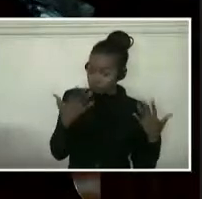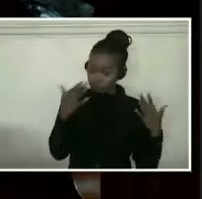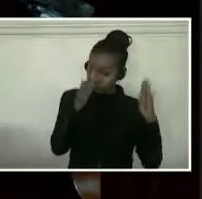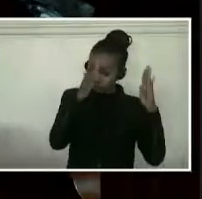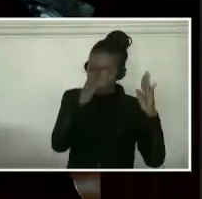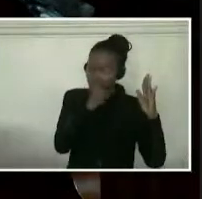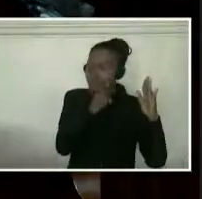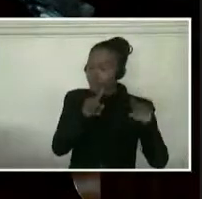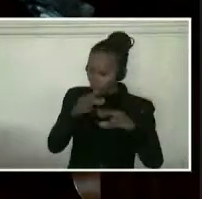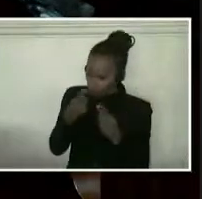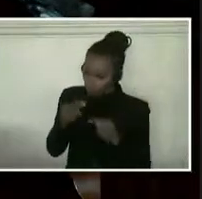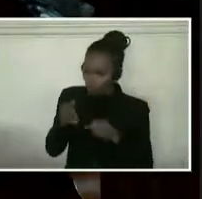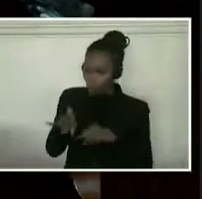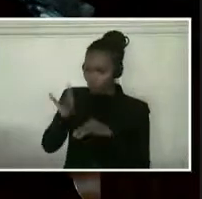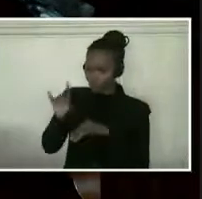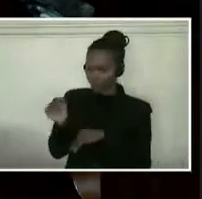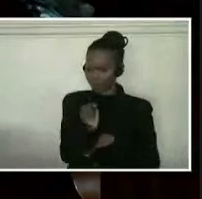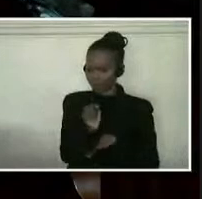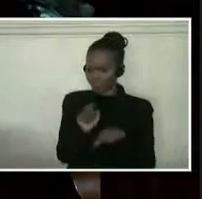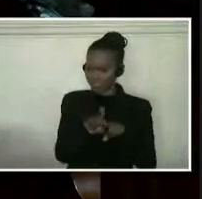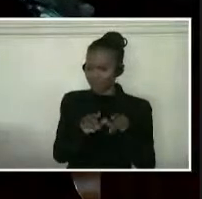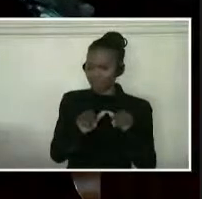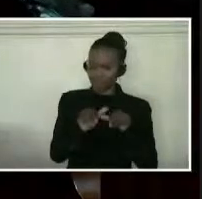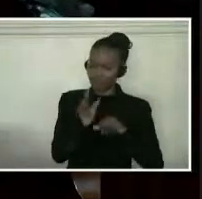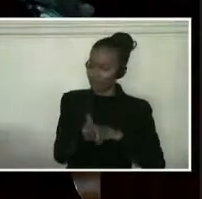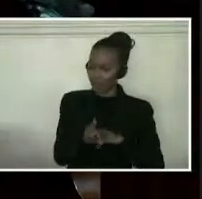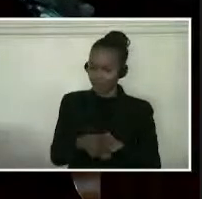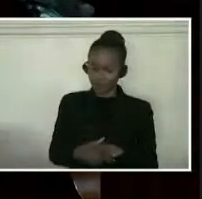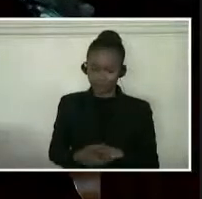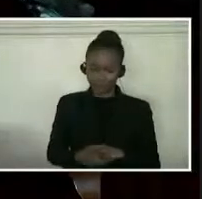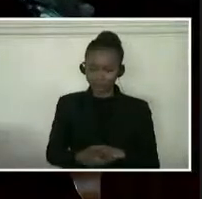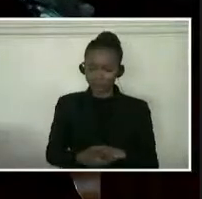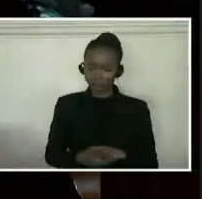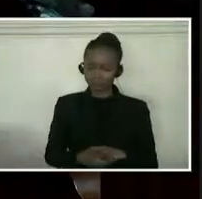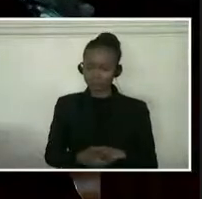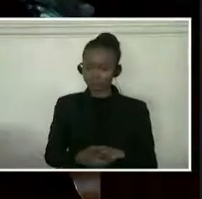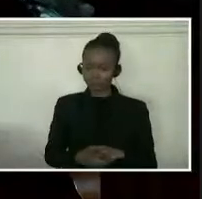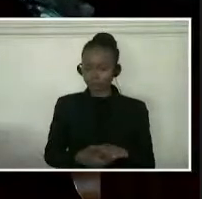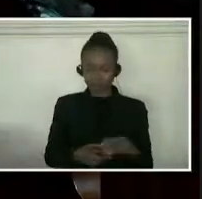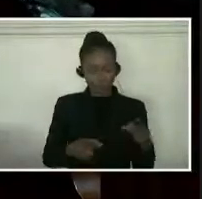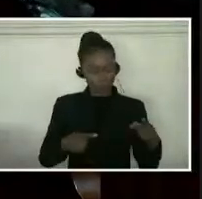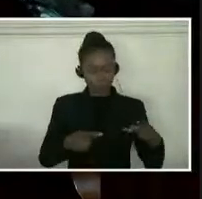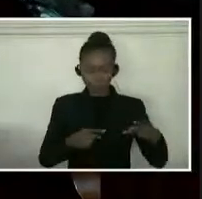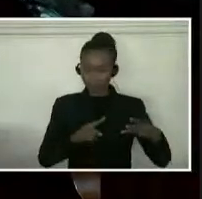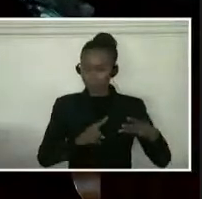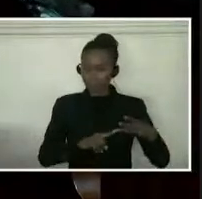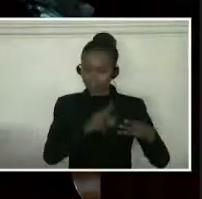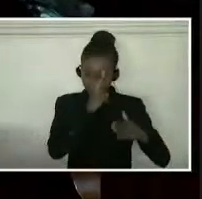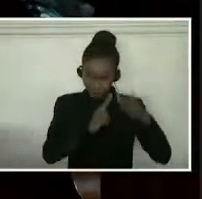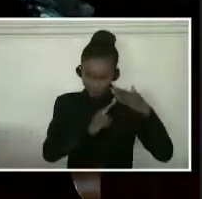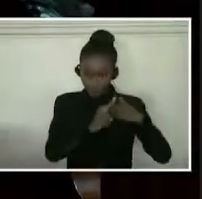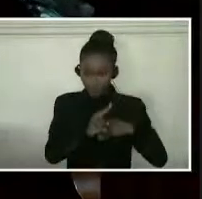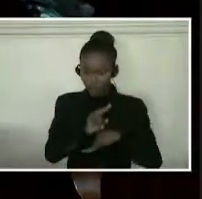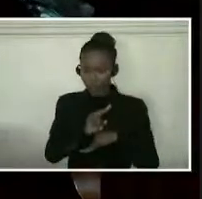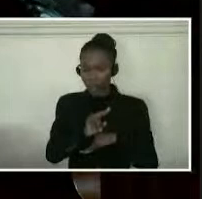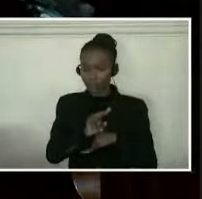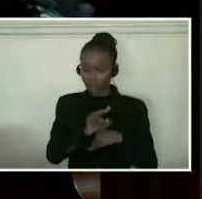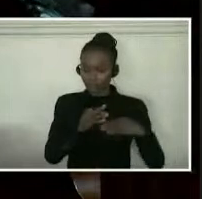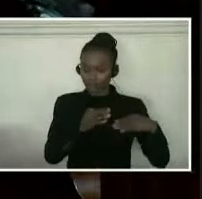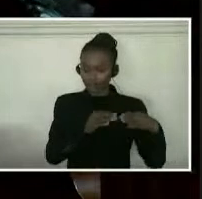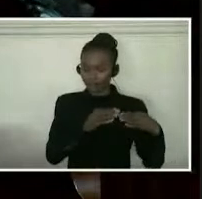clarify that an honorable thing we appreciate your